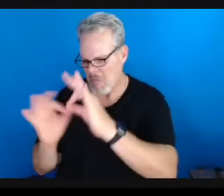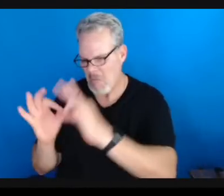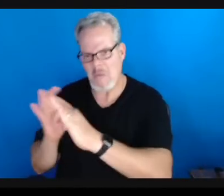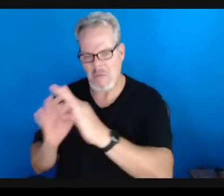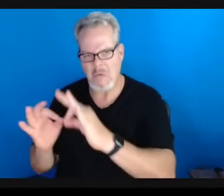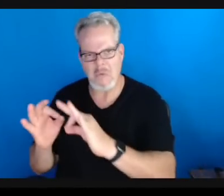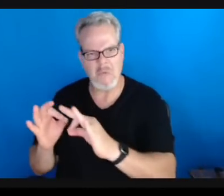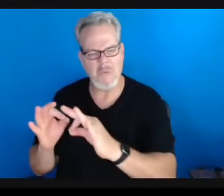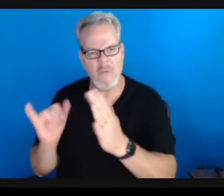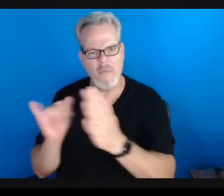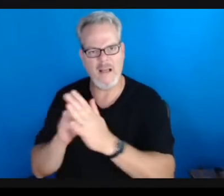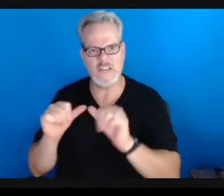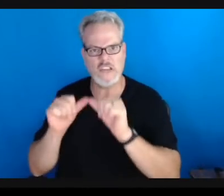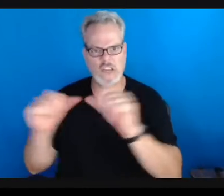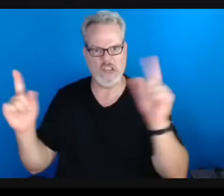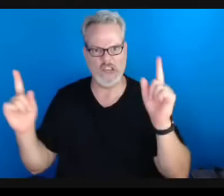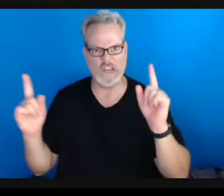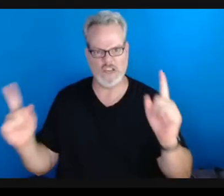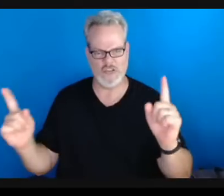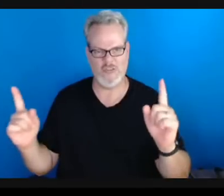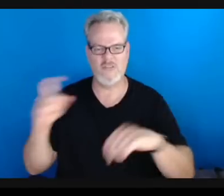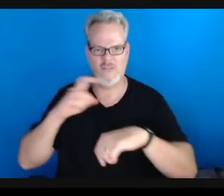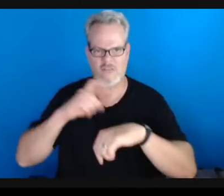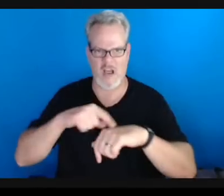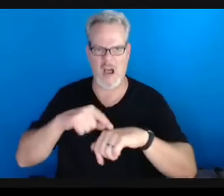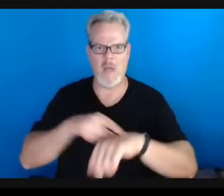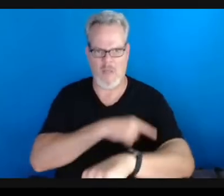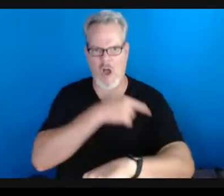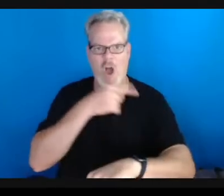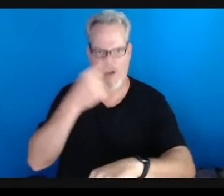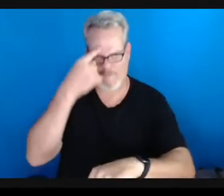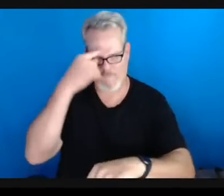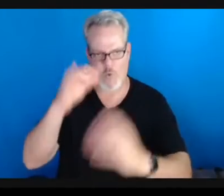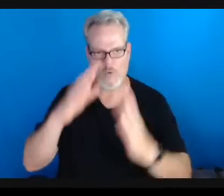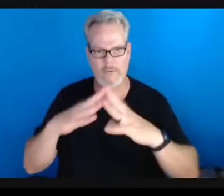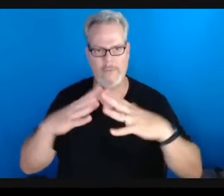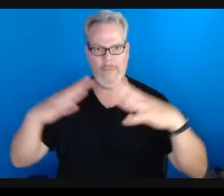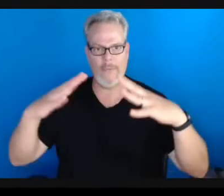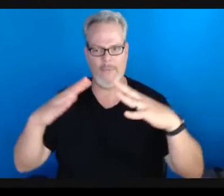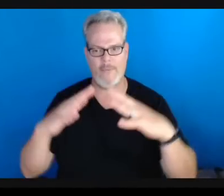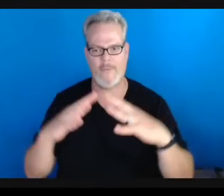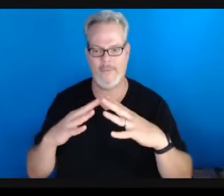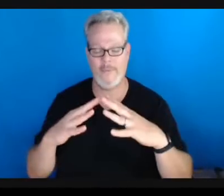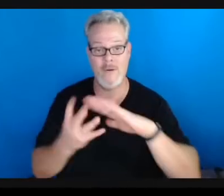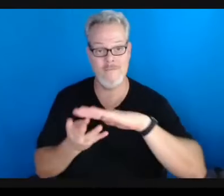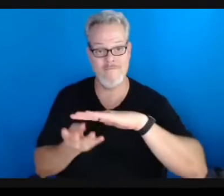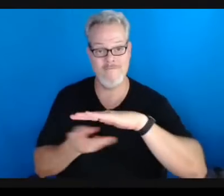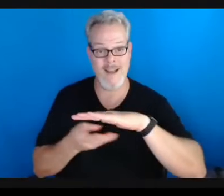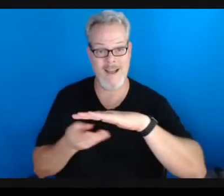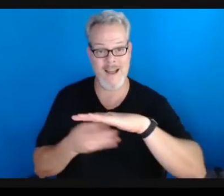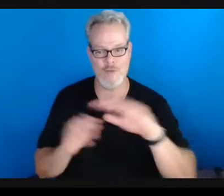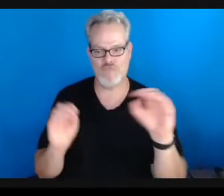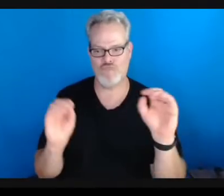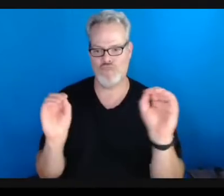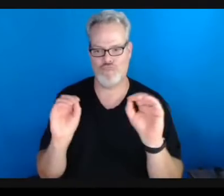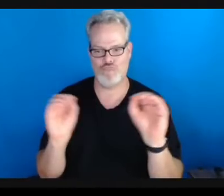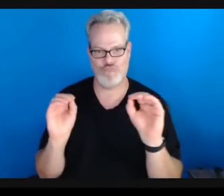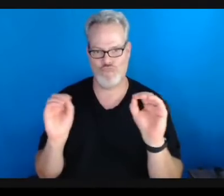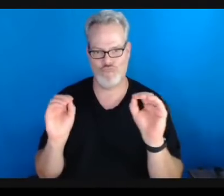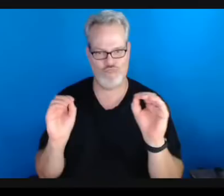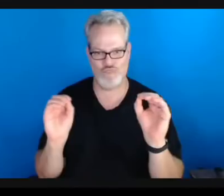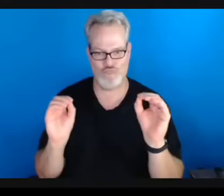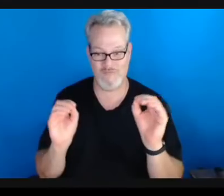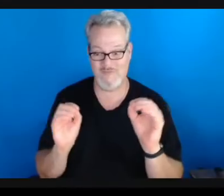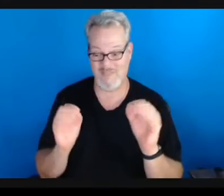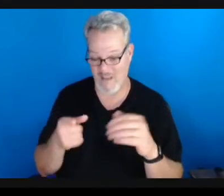long-term pattern of deflation here. So rift zone is still contracting. There is no magma from this current eruption having to go over there. It doesn't need